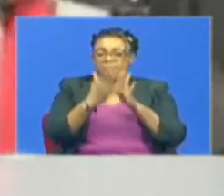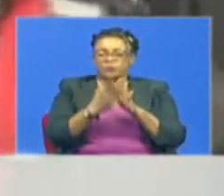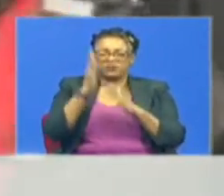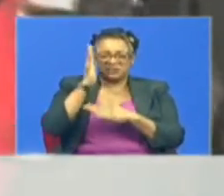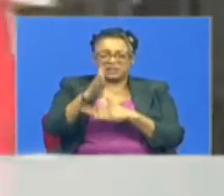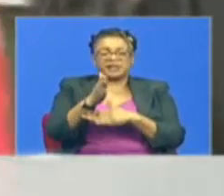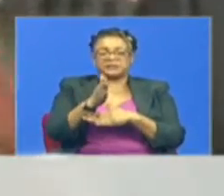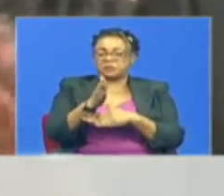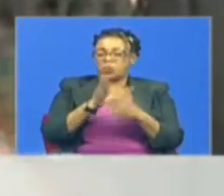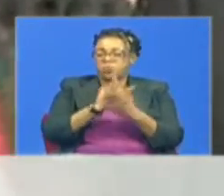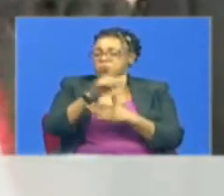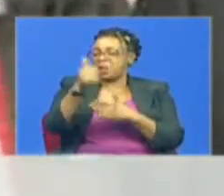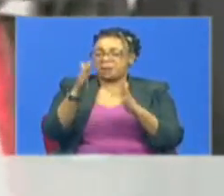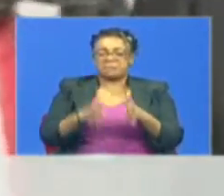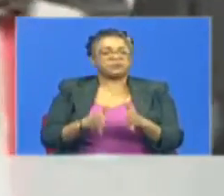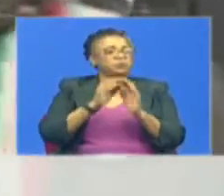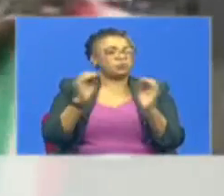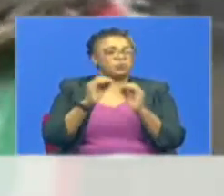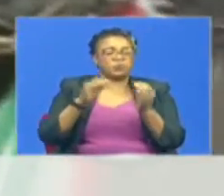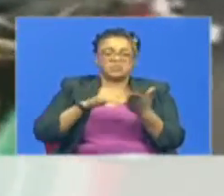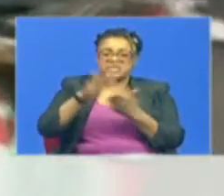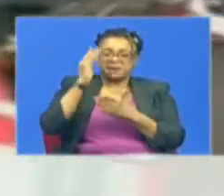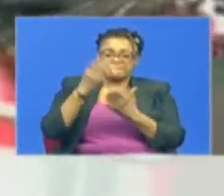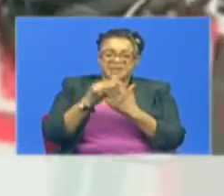anybody. Want to send money